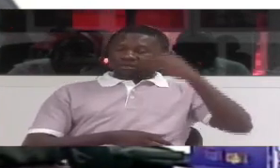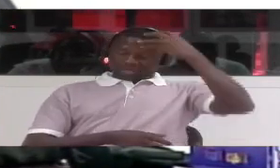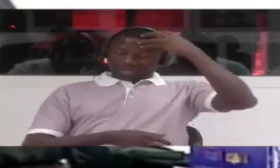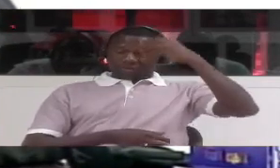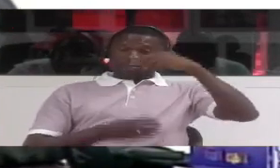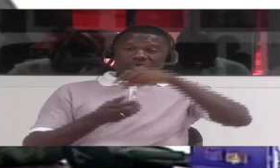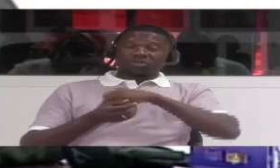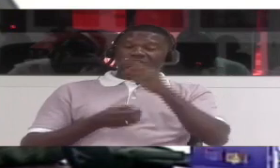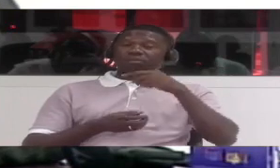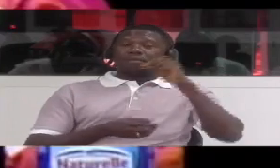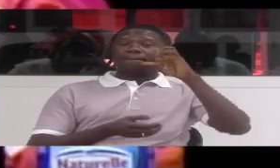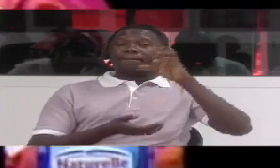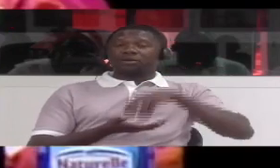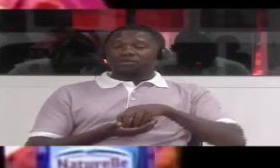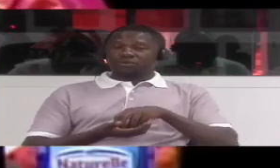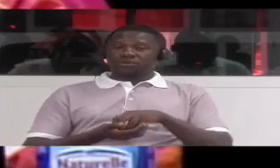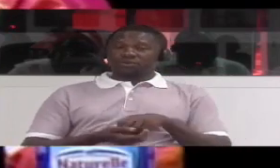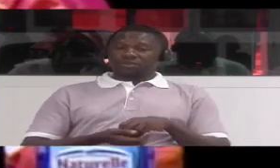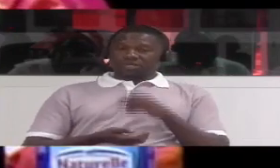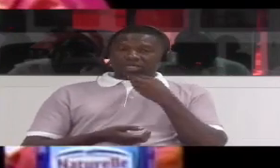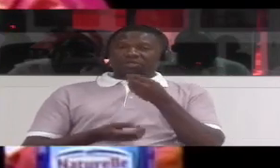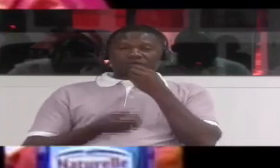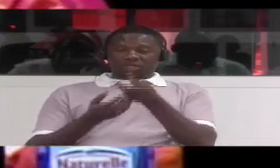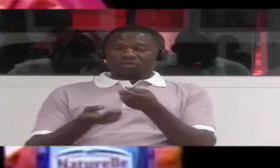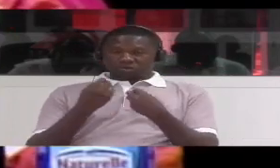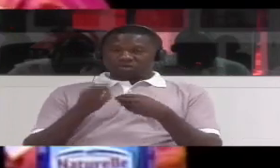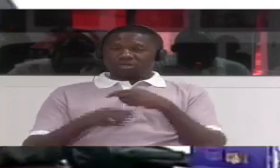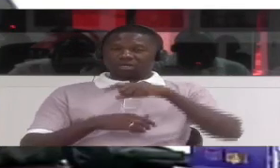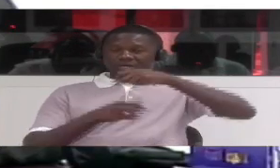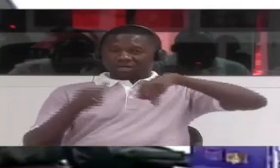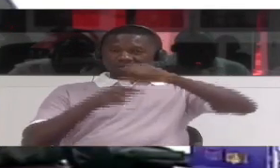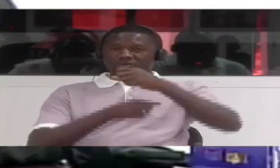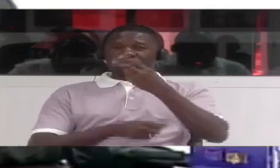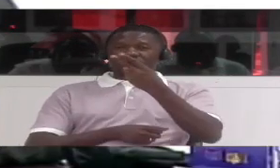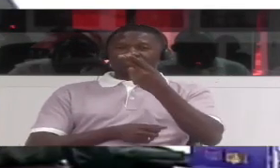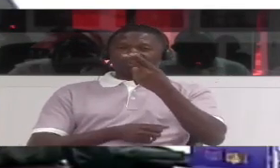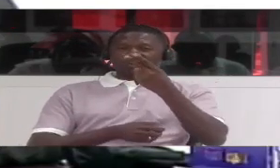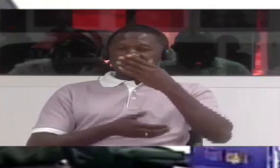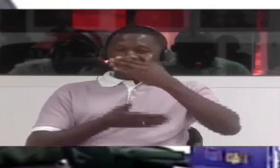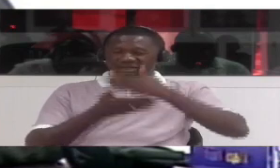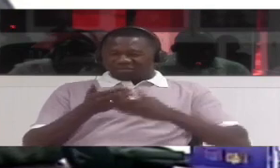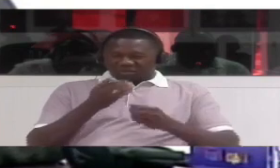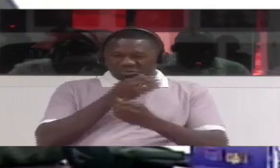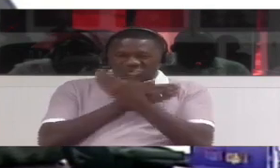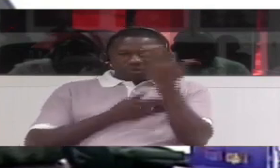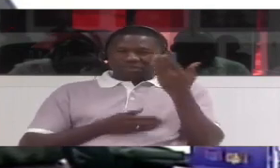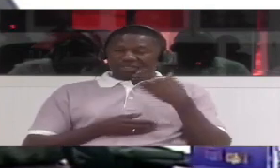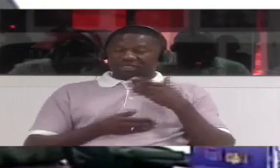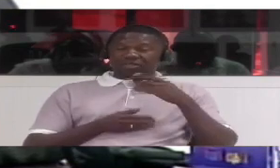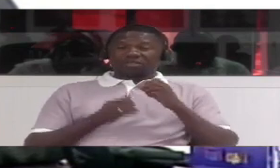us around 2:30 in the morning, you were escorted outside, still within the premises of the